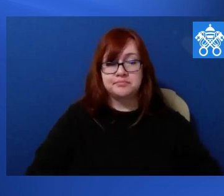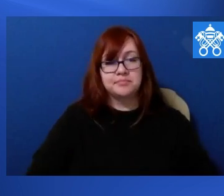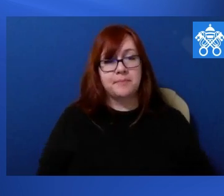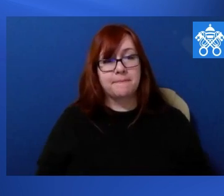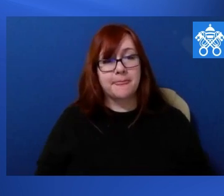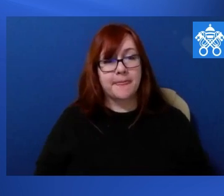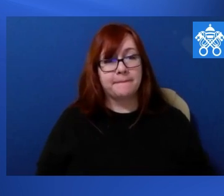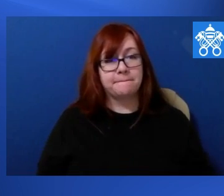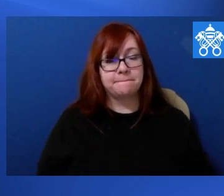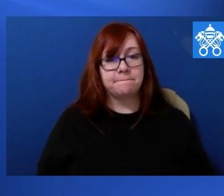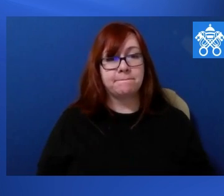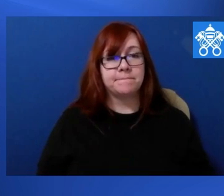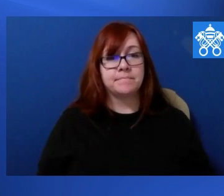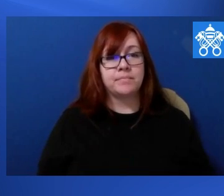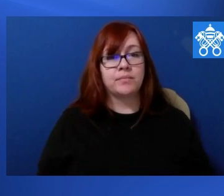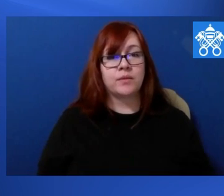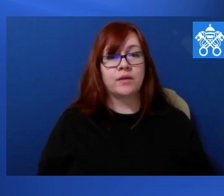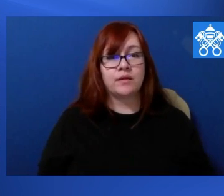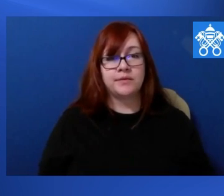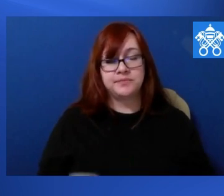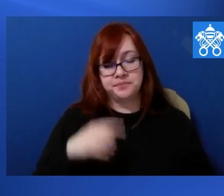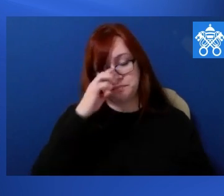Glorifica il Signore